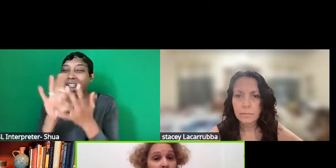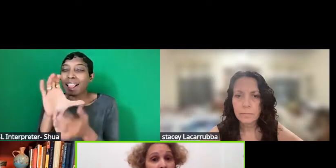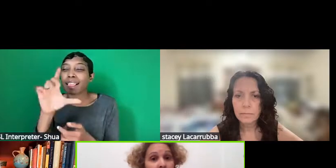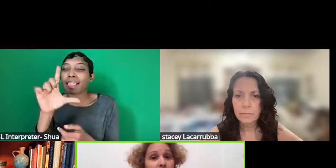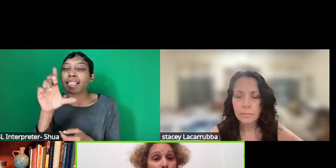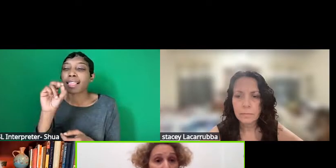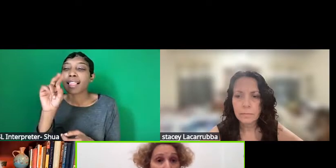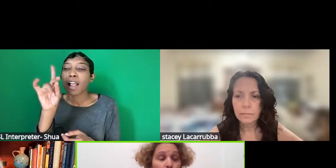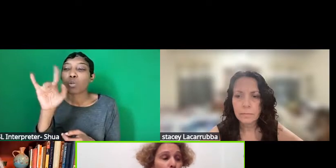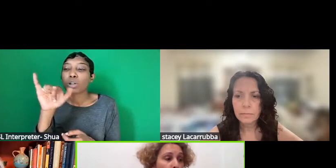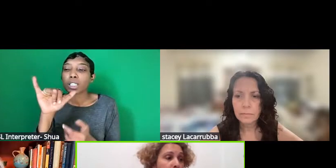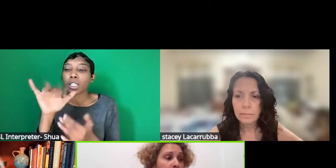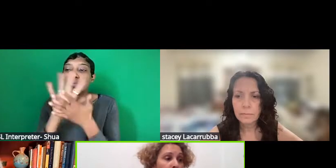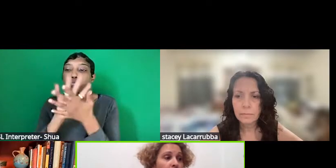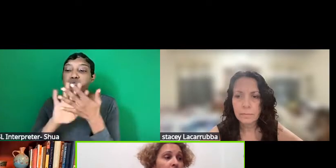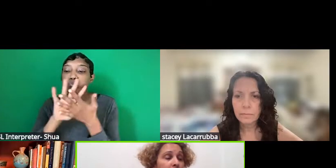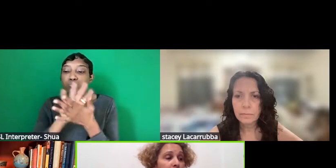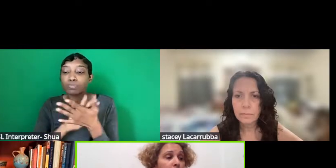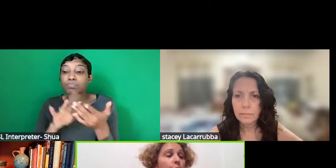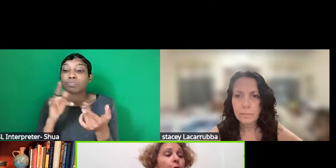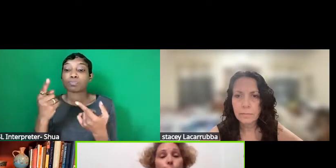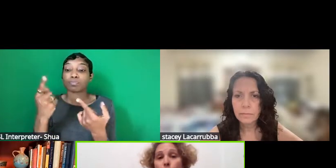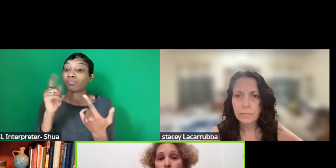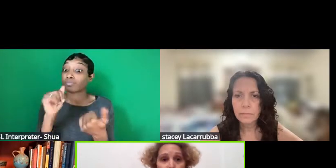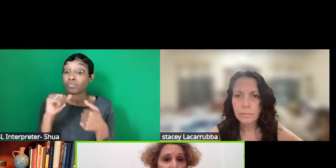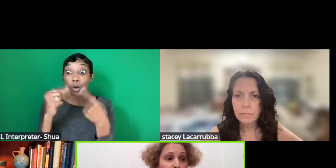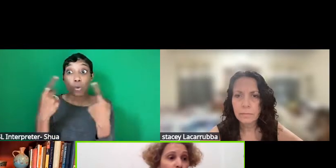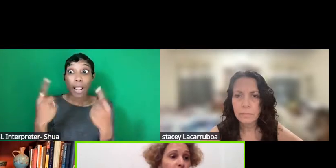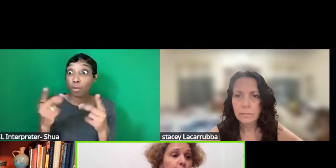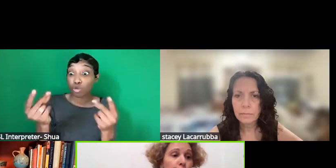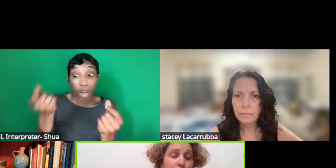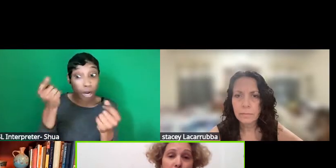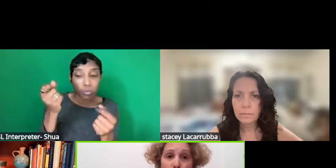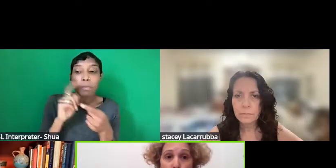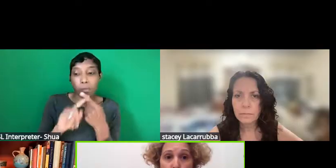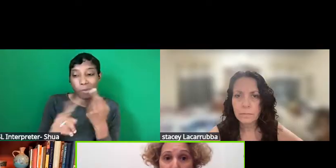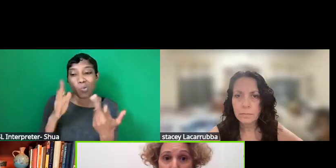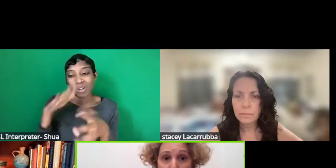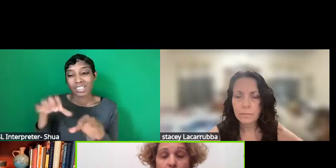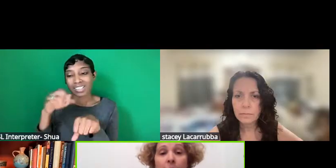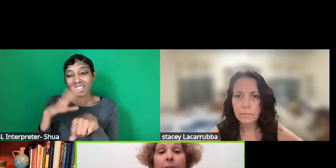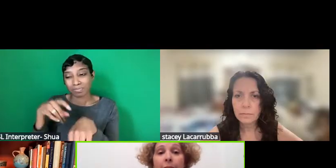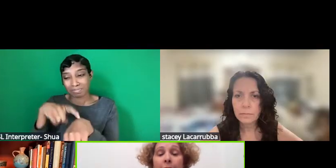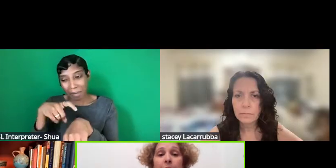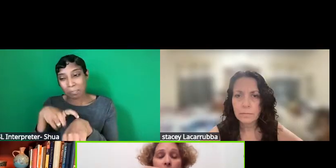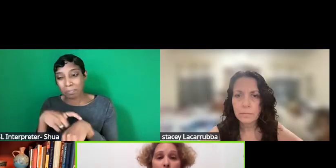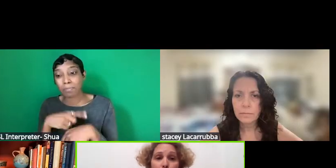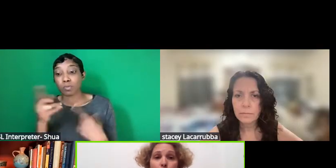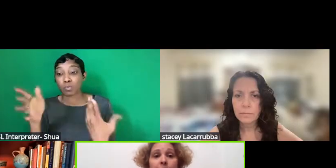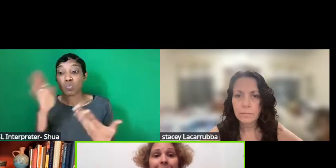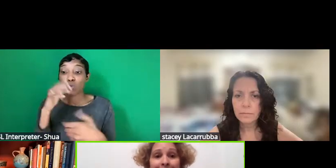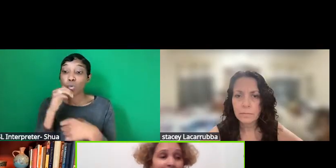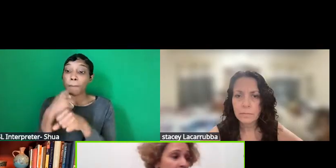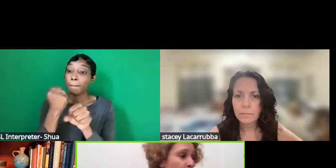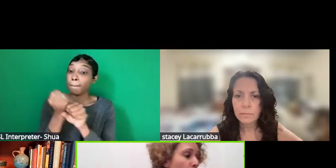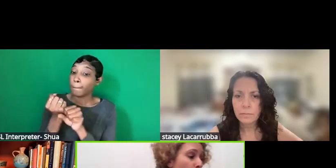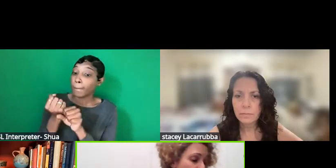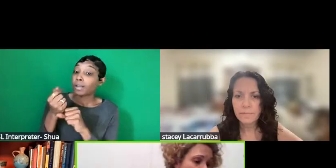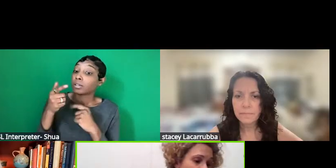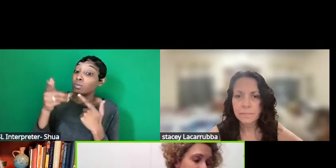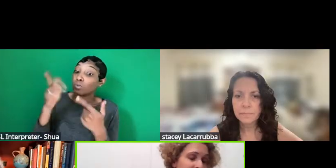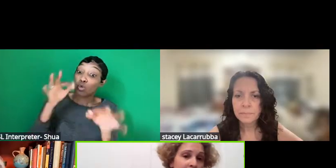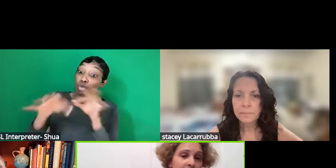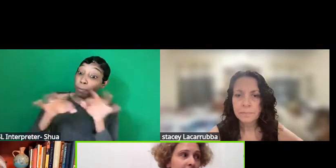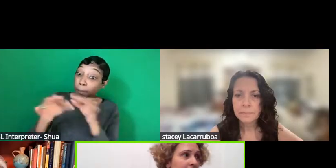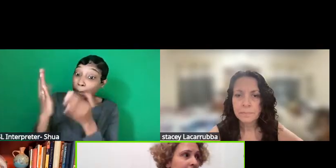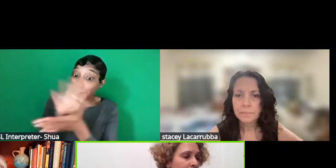It definitely takes some time. So you want to make sure, like I said, you're already starting to do this. You're ripping up your paper and putting it in there.